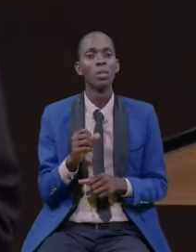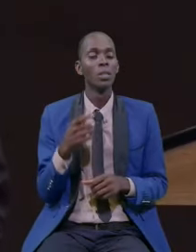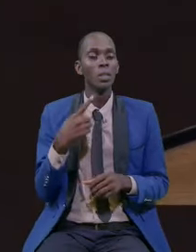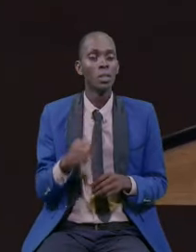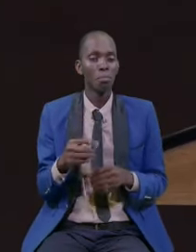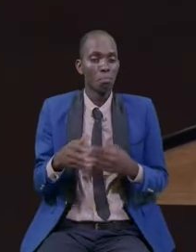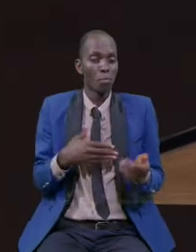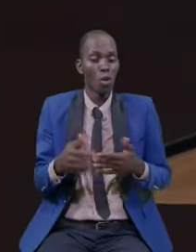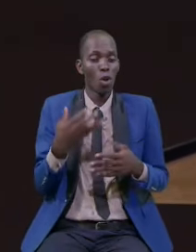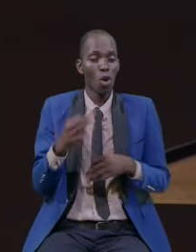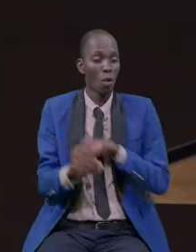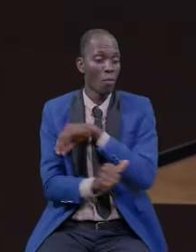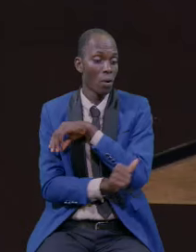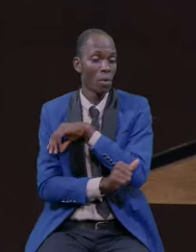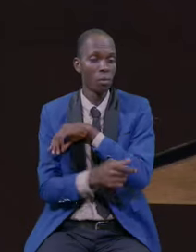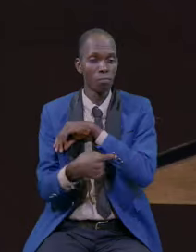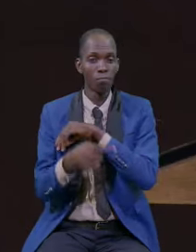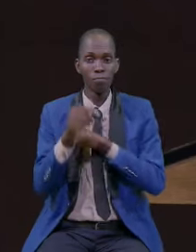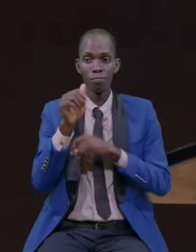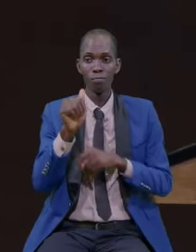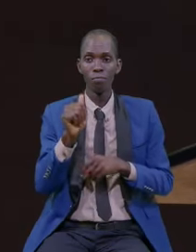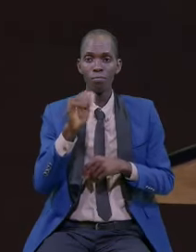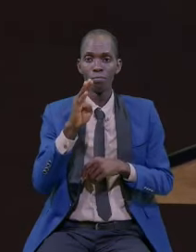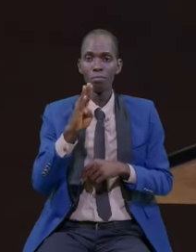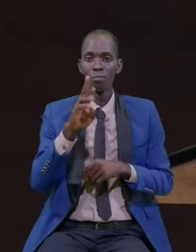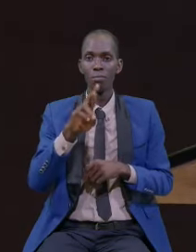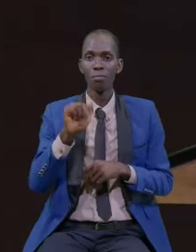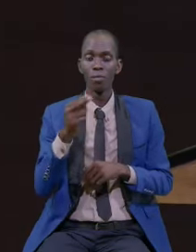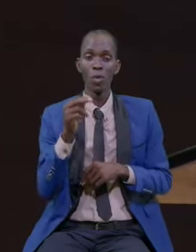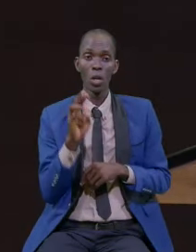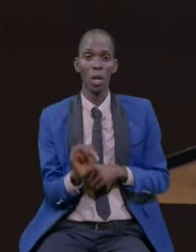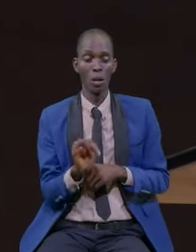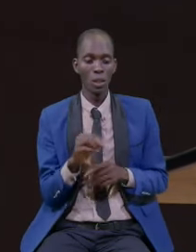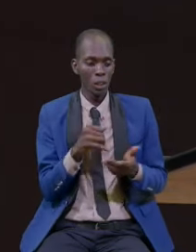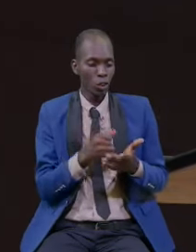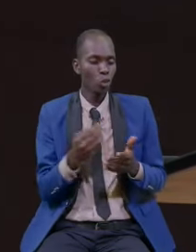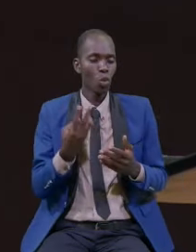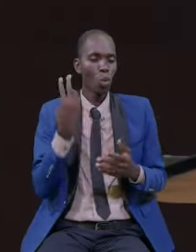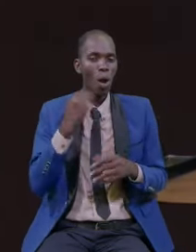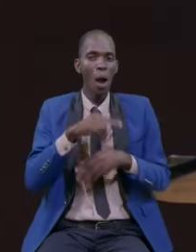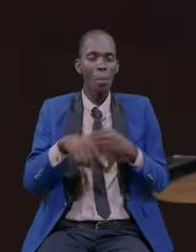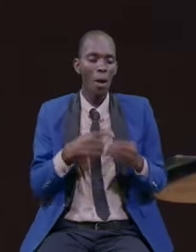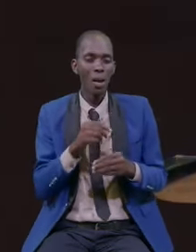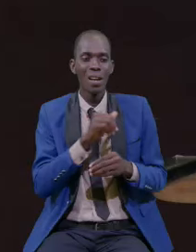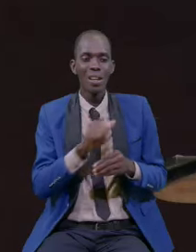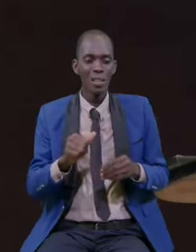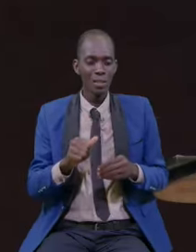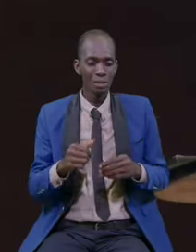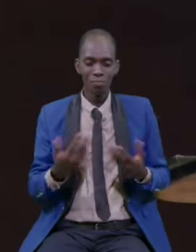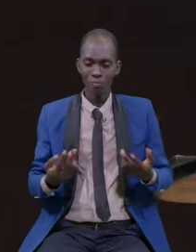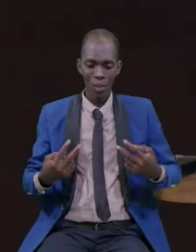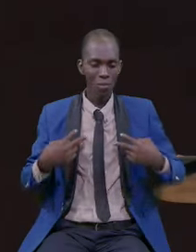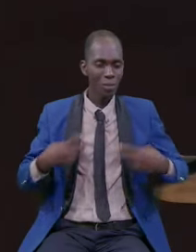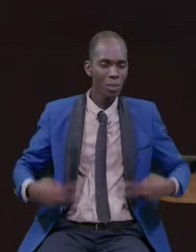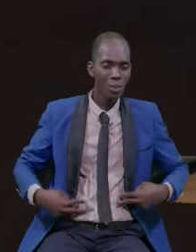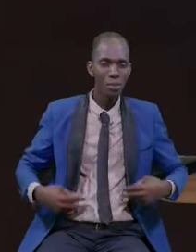Abraham, it was a physical, earthly promise. He'll give him that land. And yet,